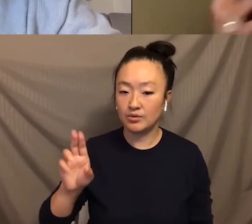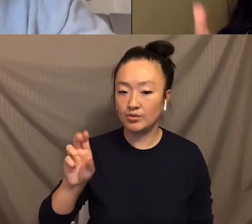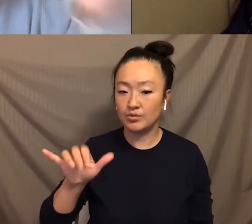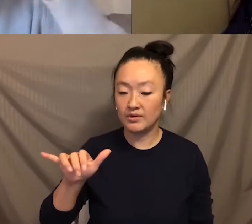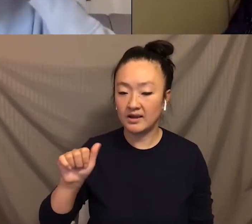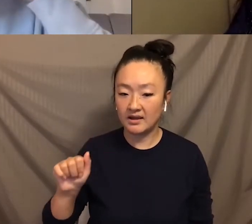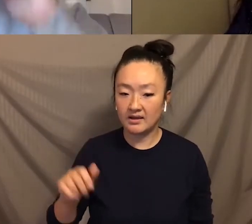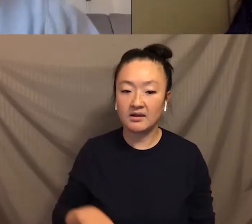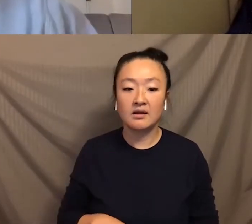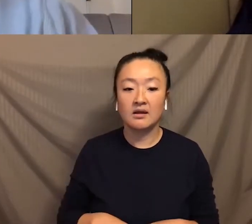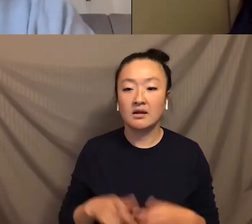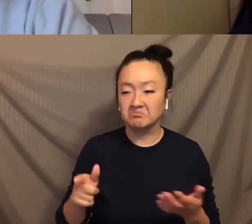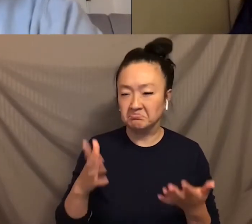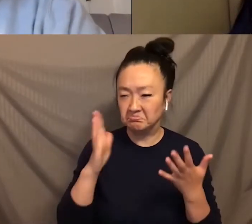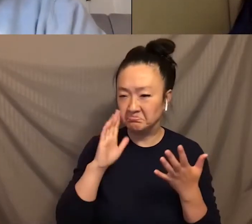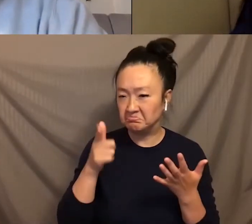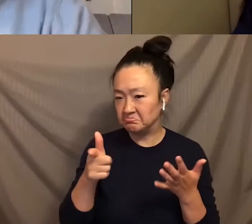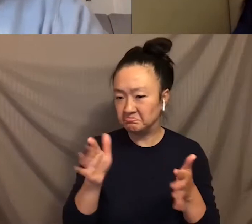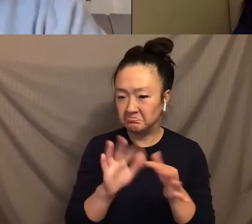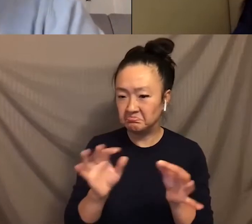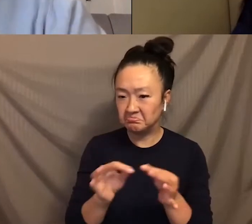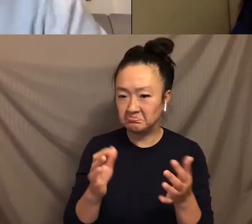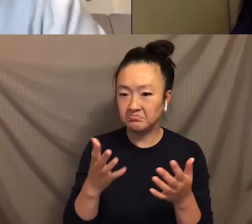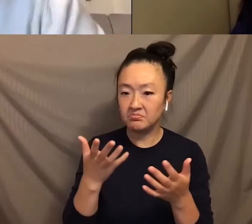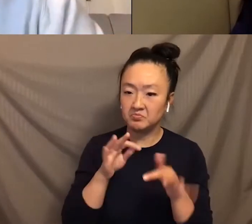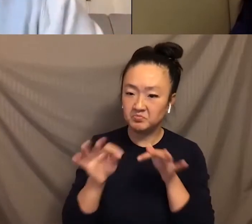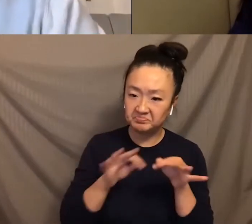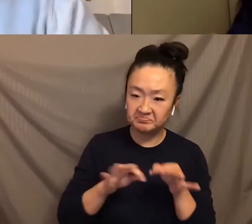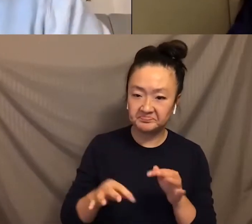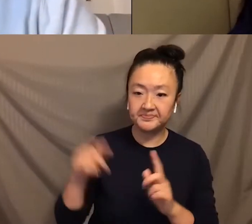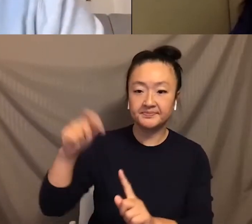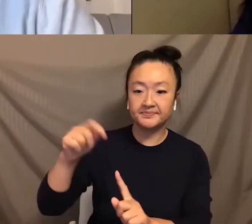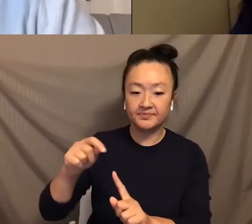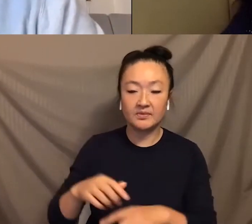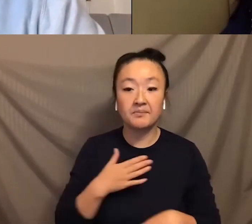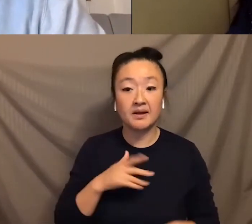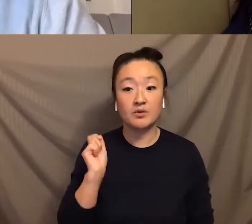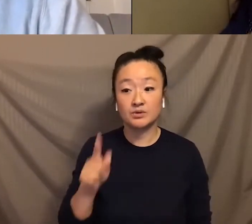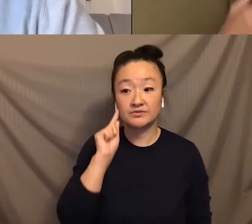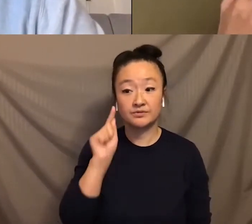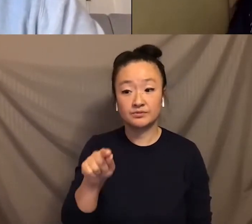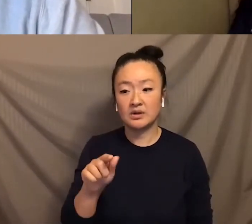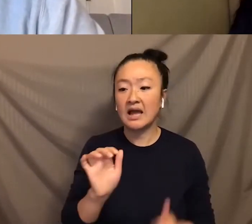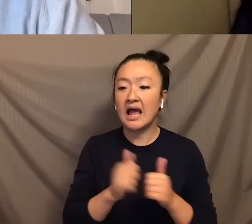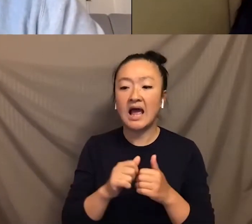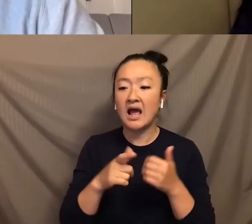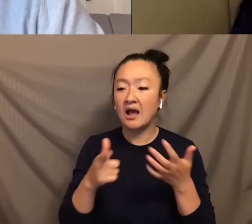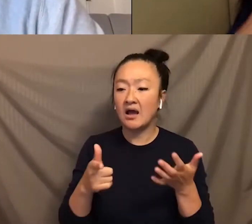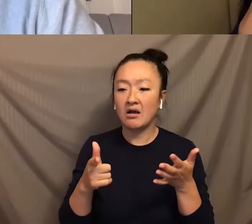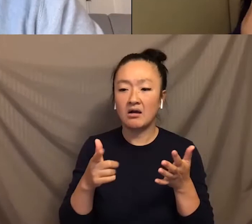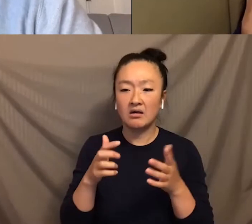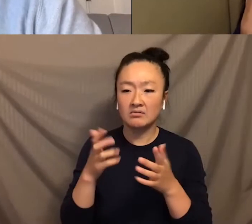well, I'll let you talk to us about her. And my question to you is, how did you first come to